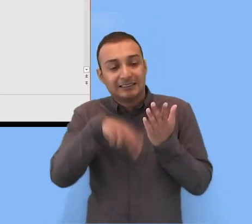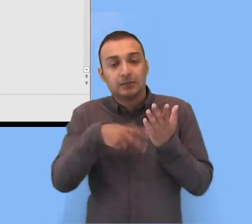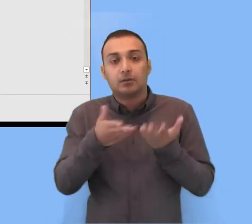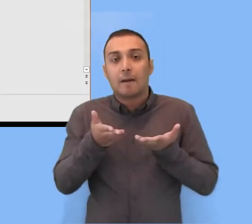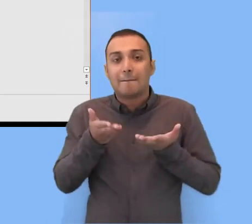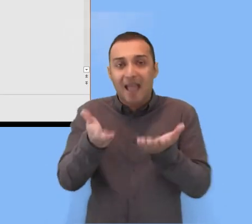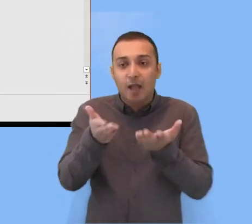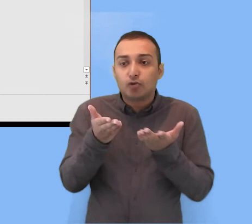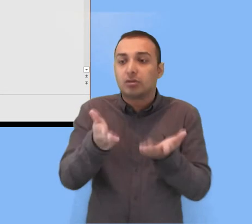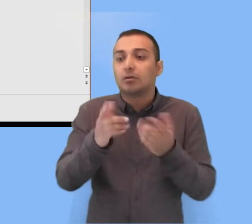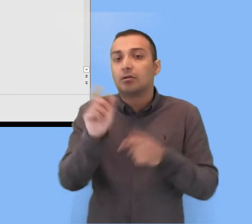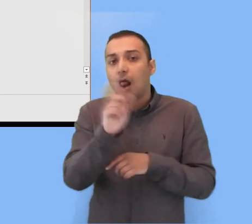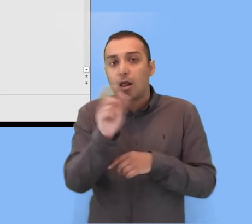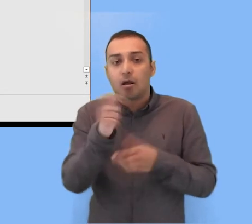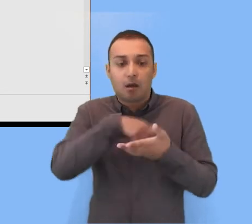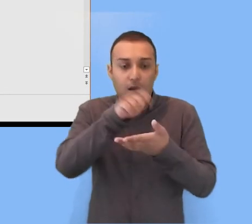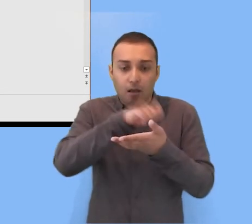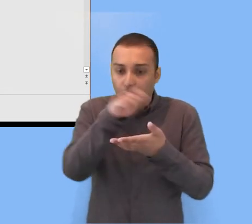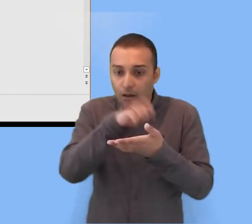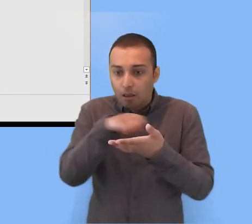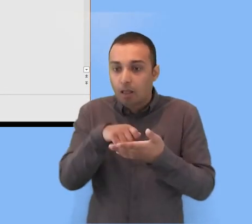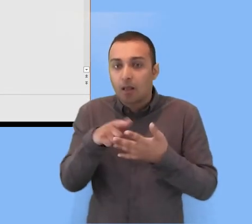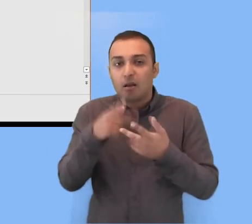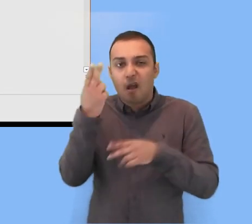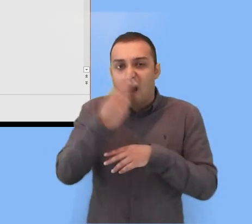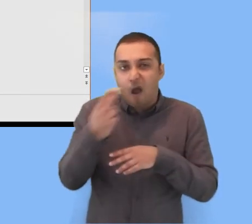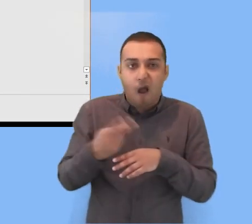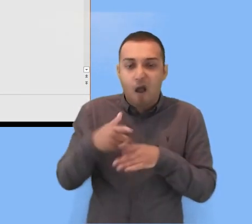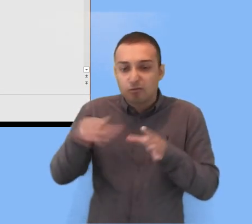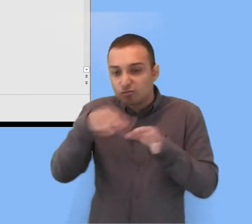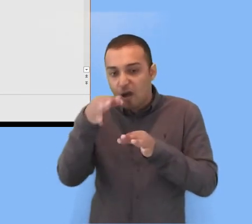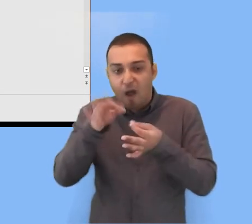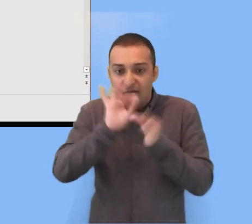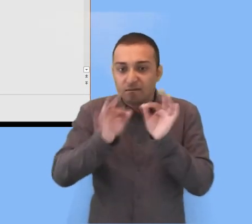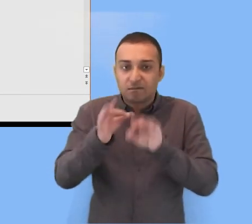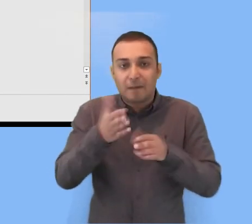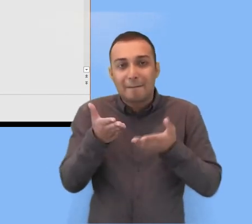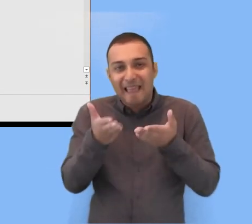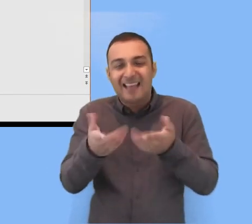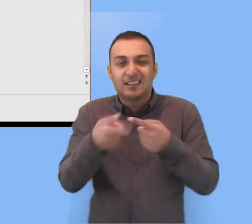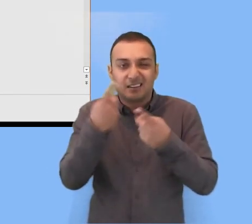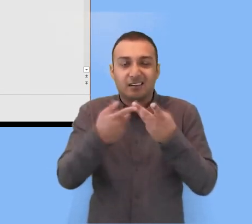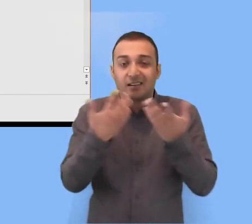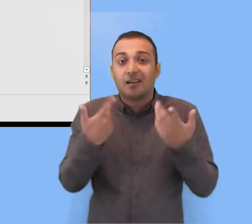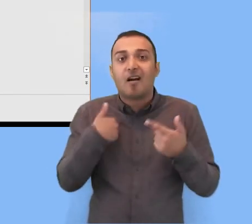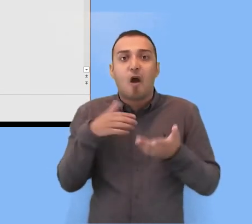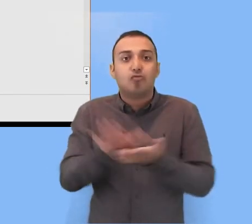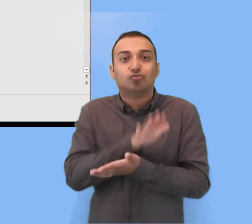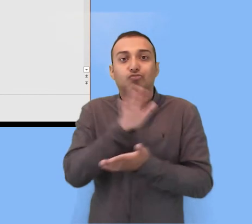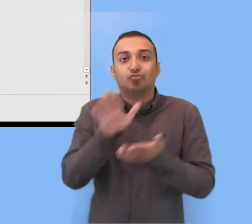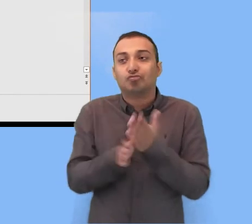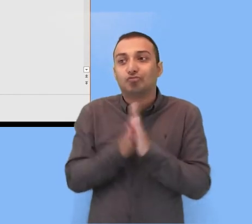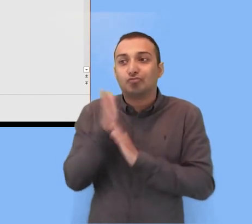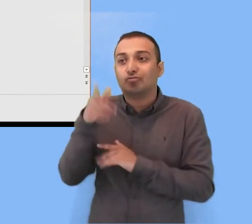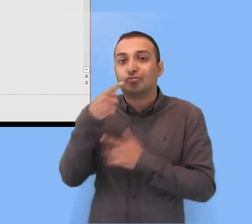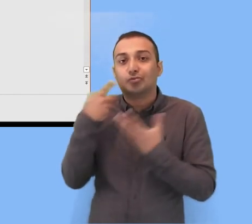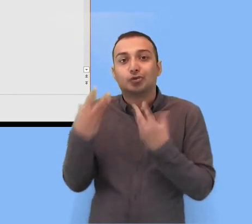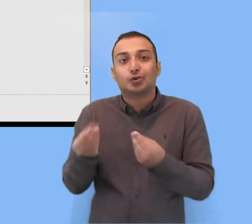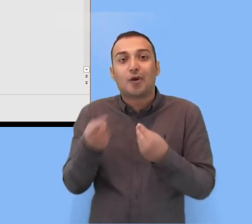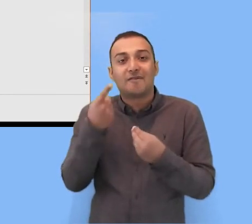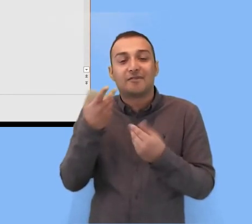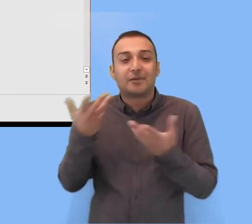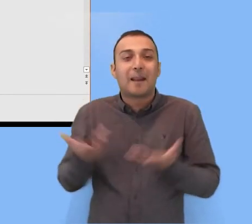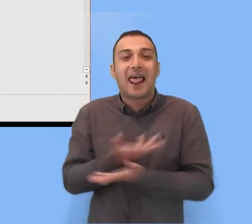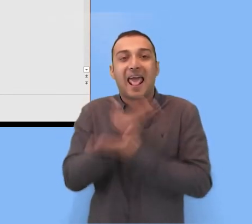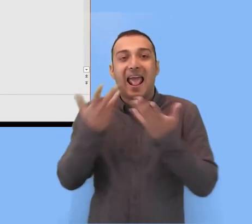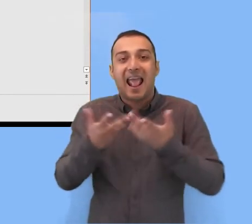messy play, arts and crafts. We used to really enjoy going to soft play playgroups and rhyme